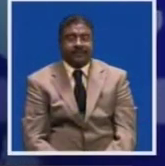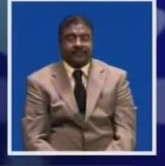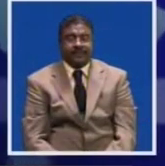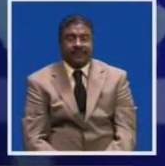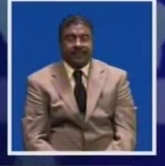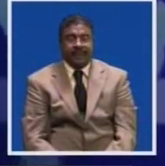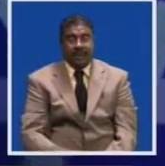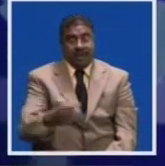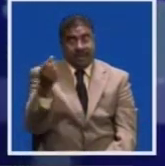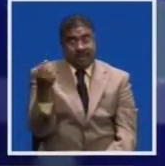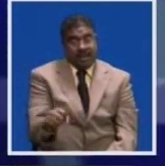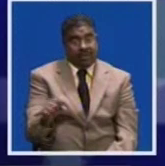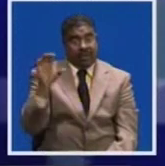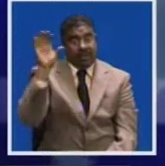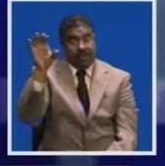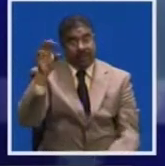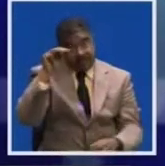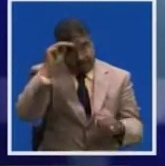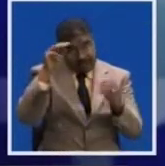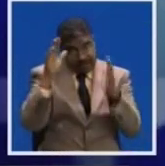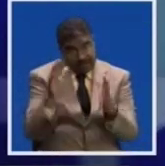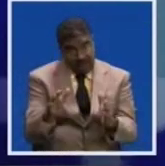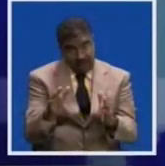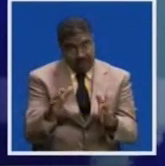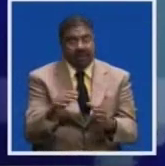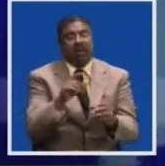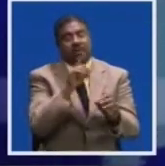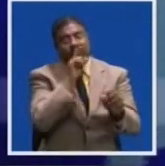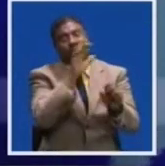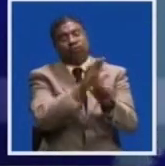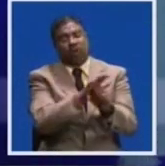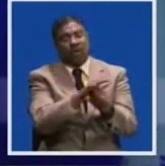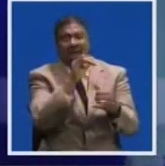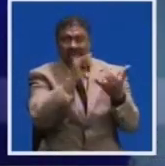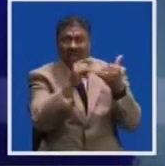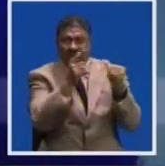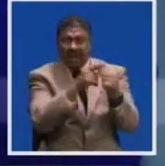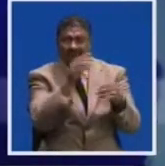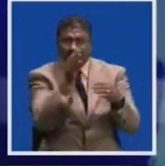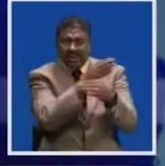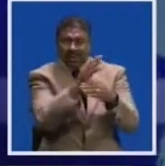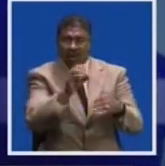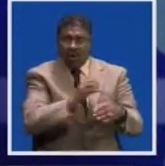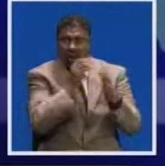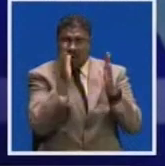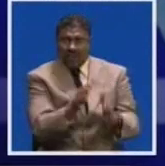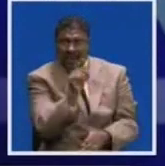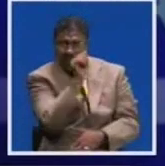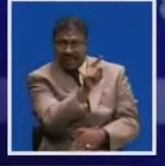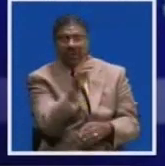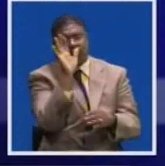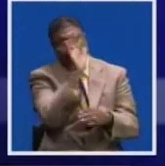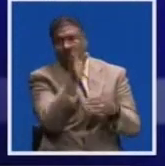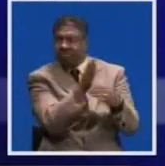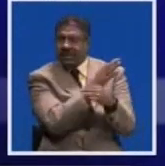Meanwhile, Southern Province Minister Edifai Hamukale has assured that South African-owned businesses in the province are safe. Speaking